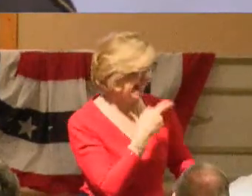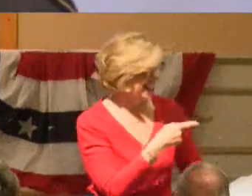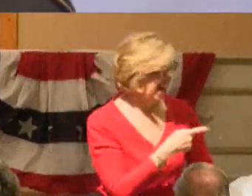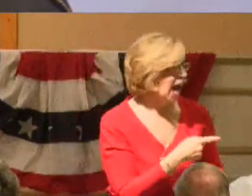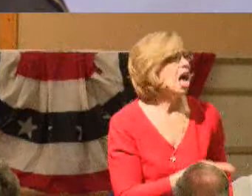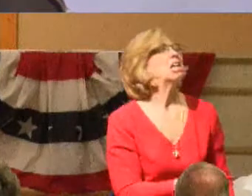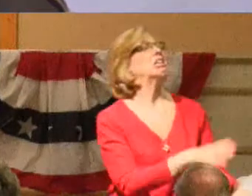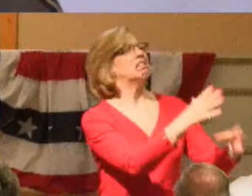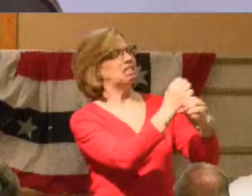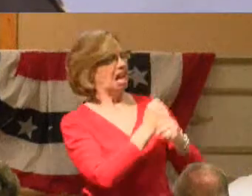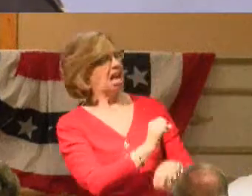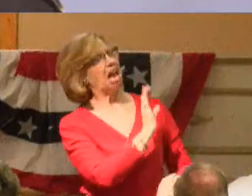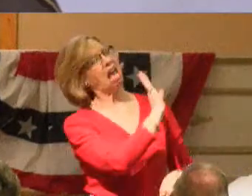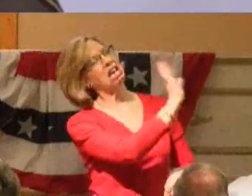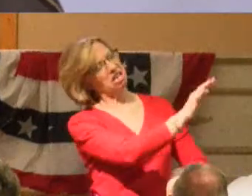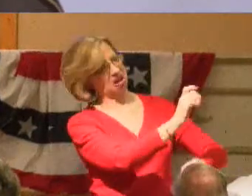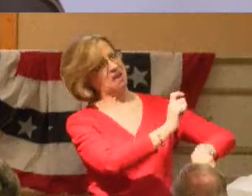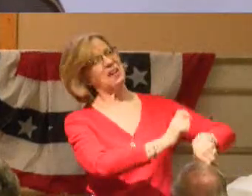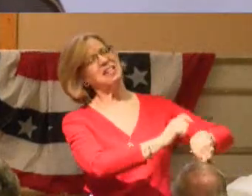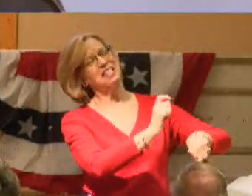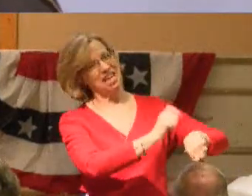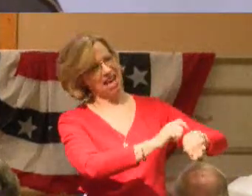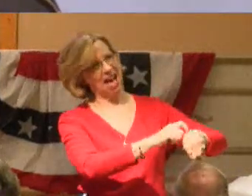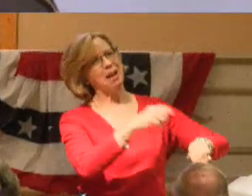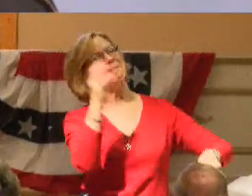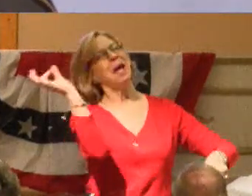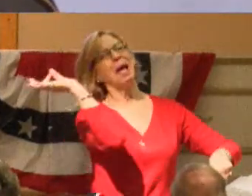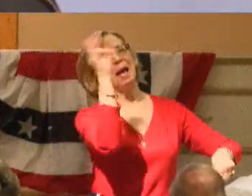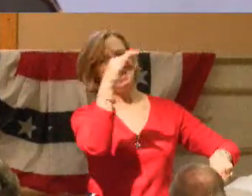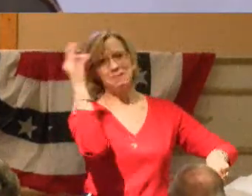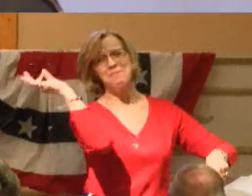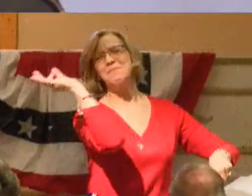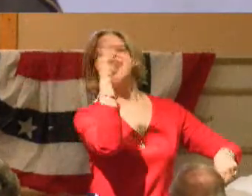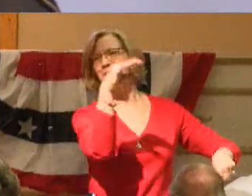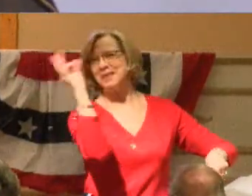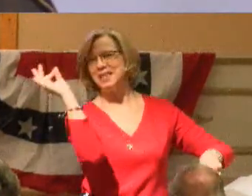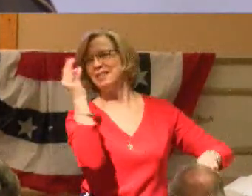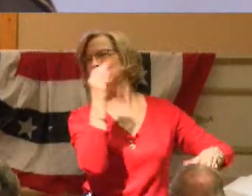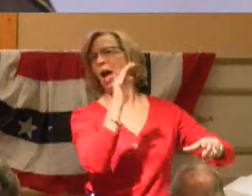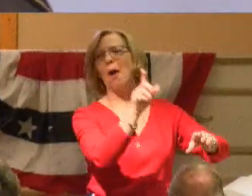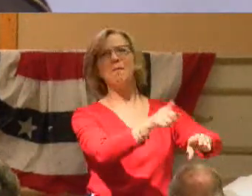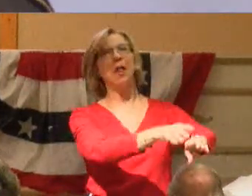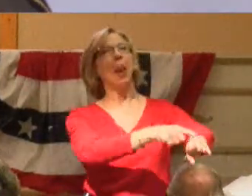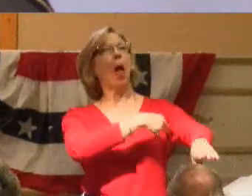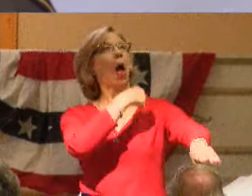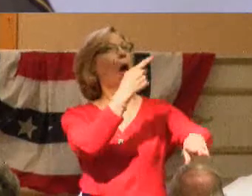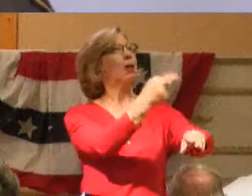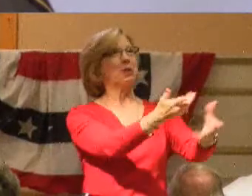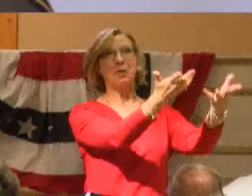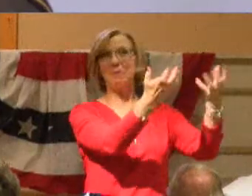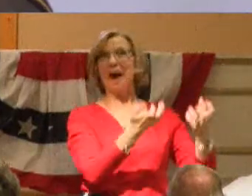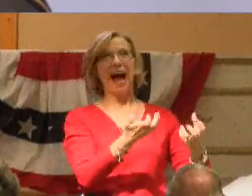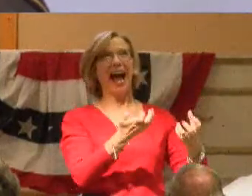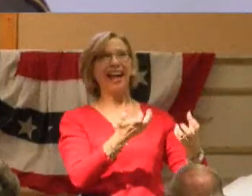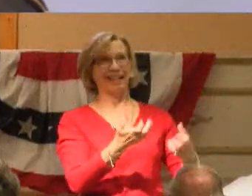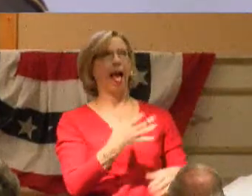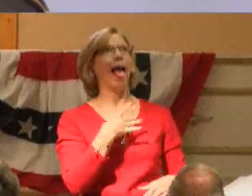say, just take your time.